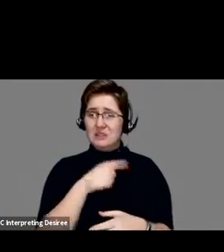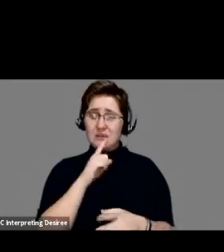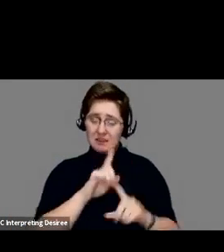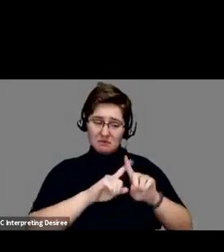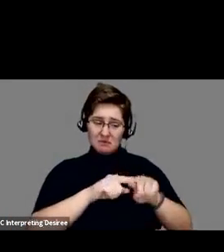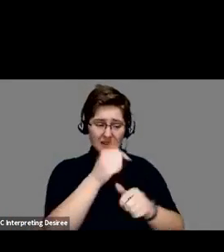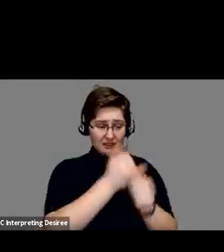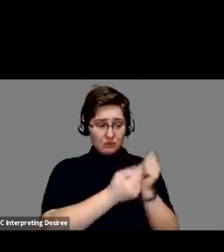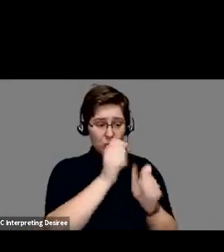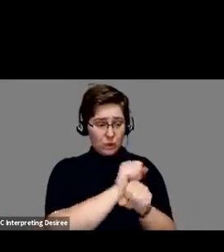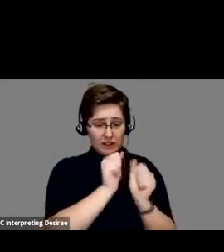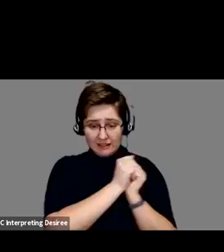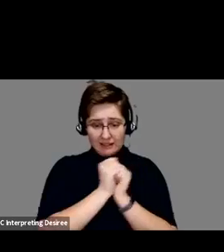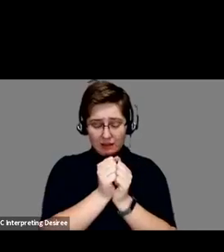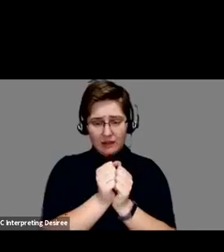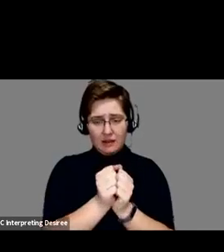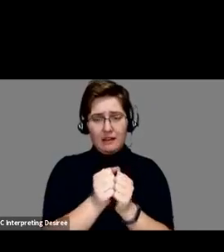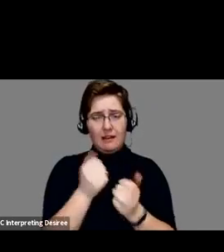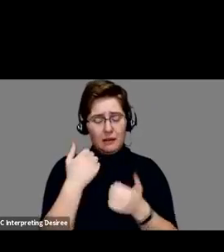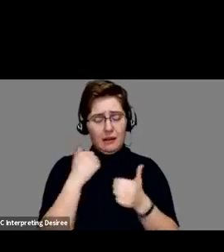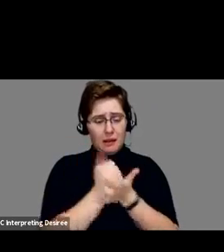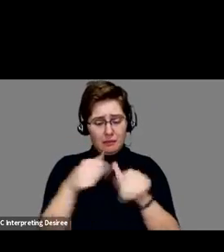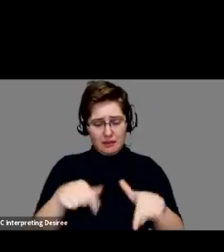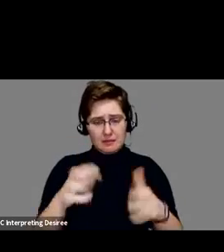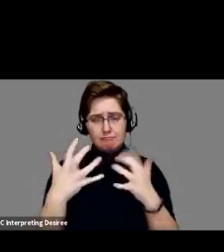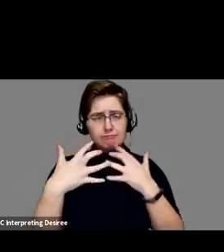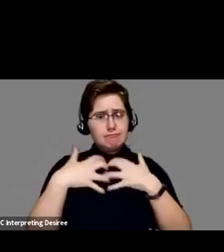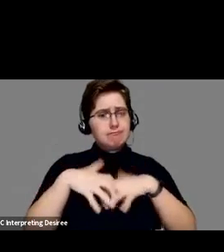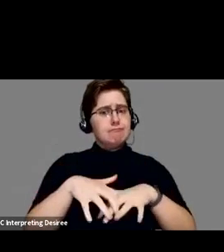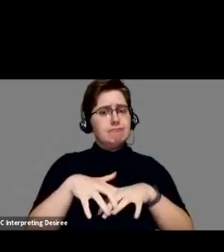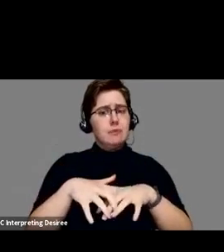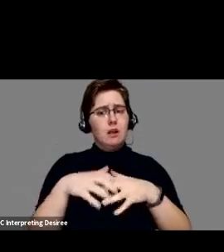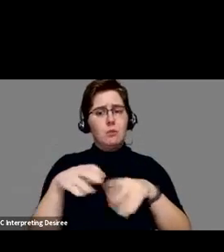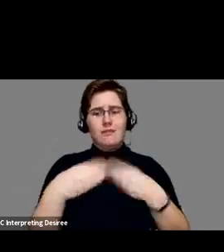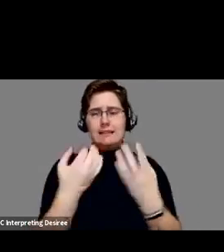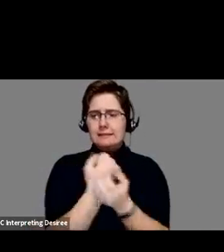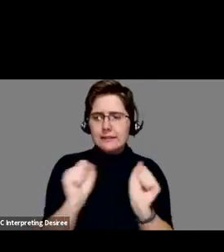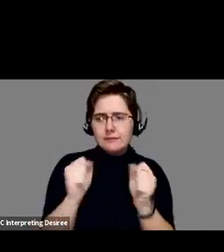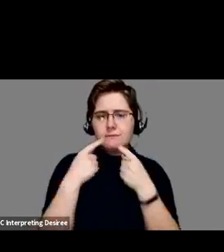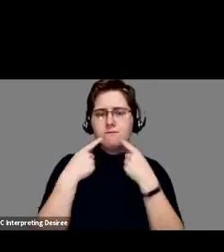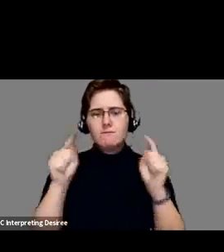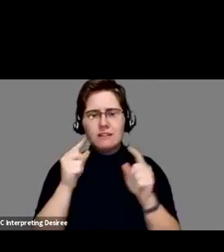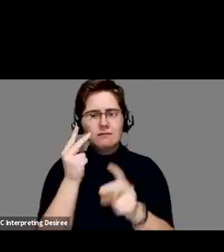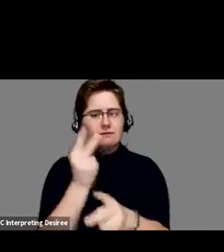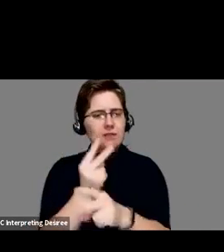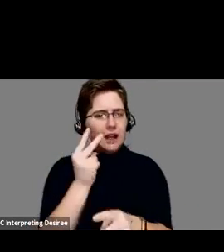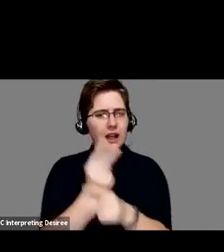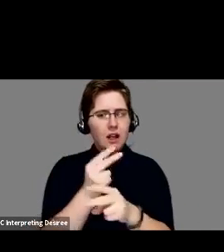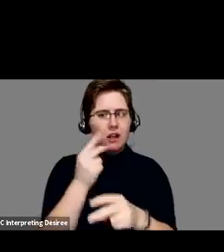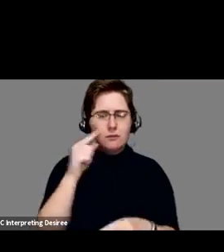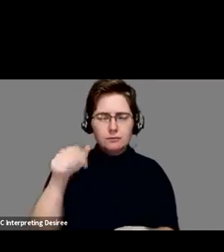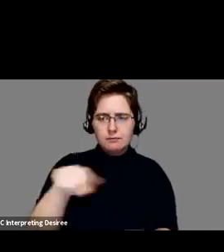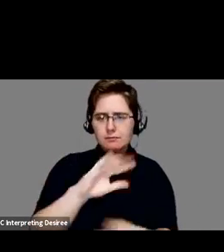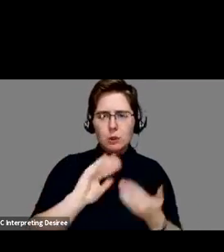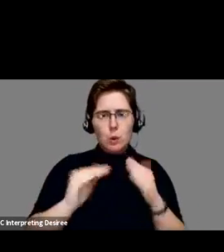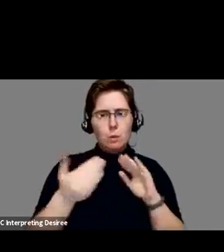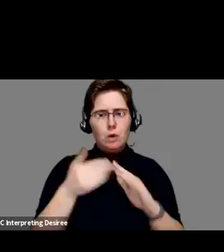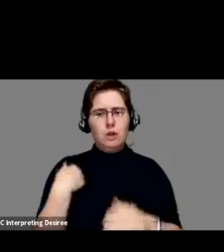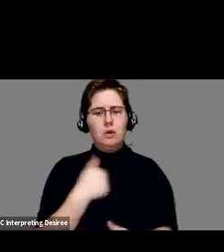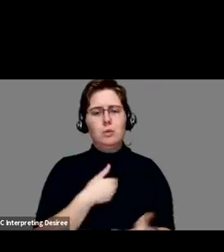working together to make this all come together so that we can provide safe and effective care to the community that we